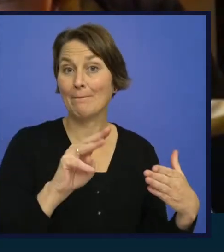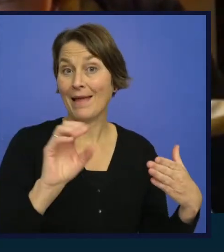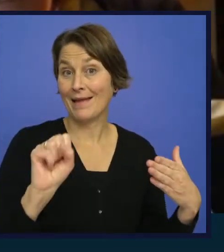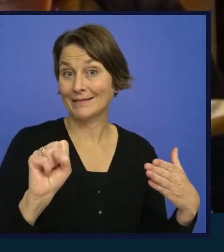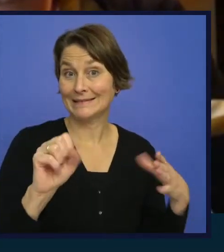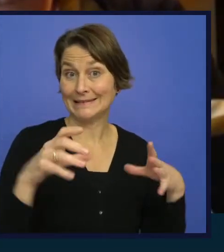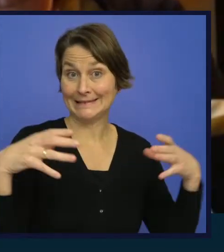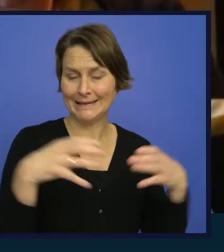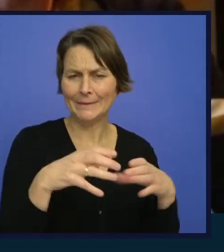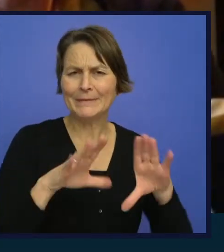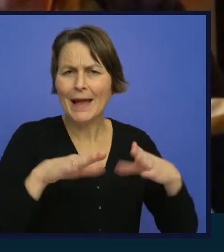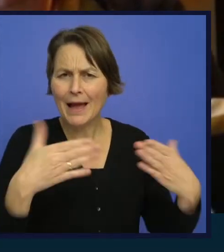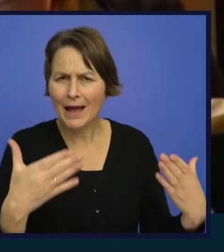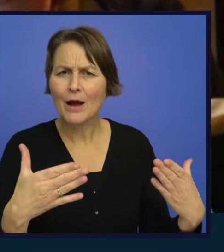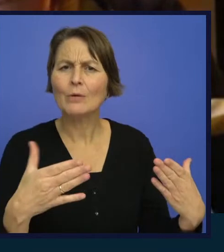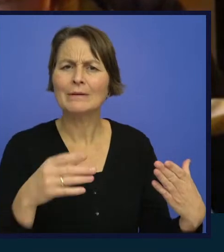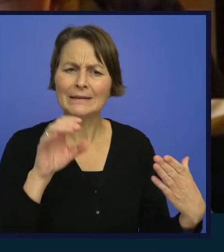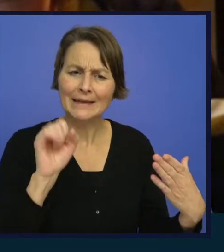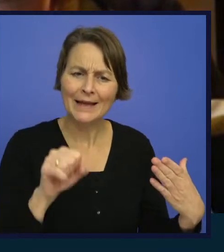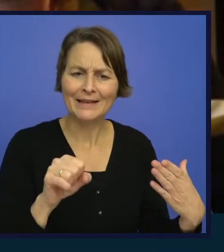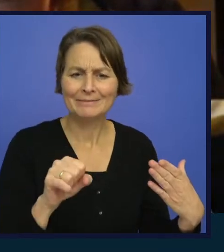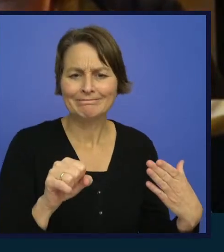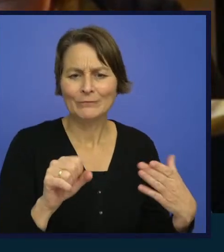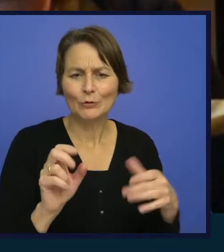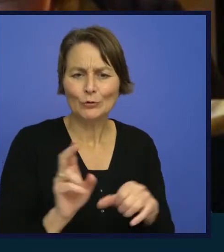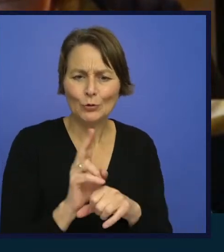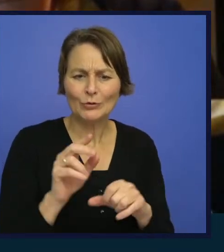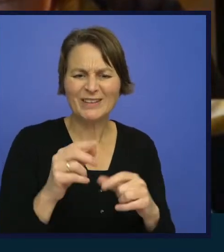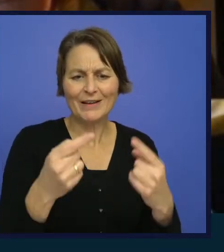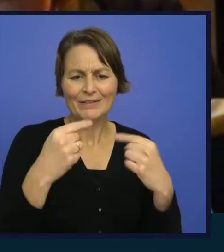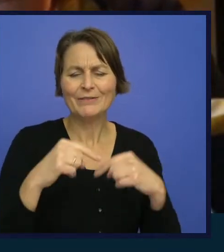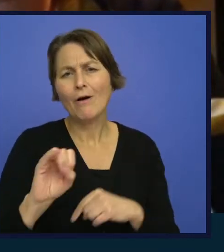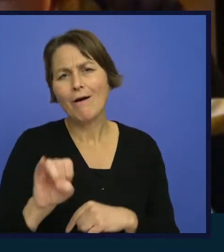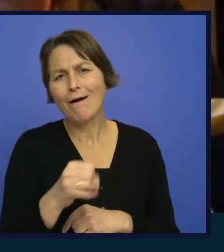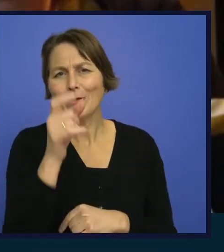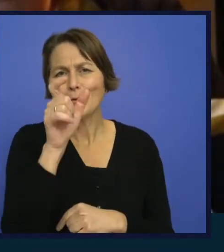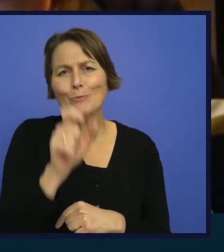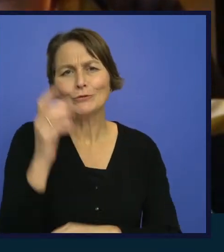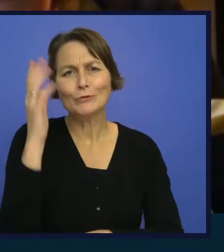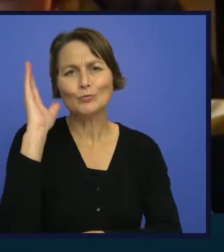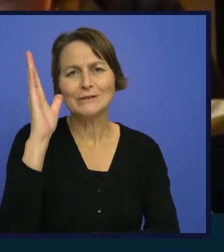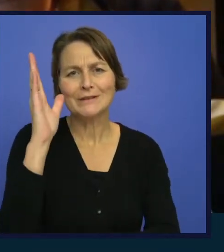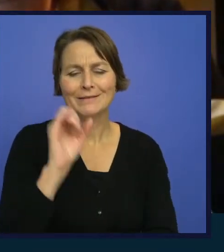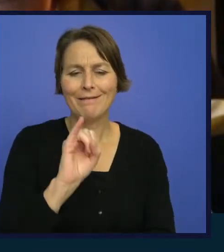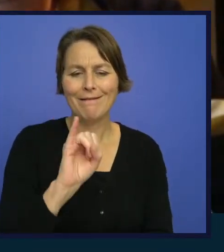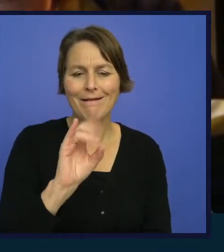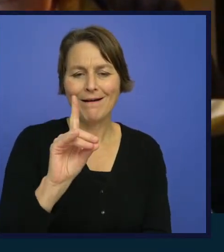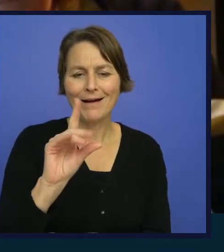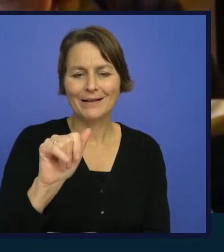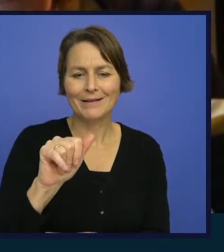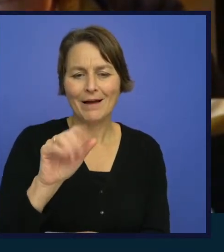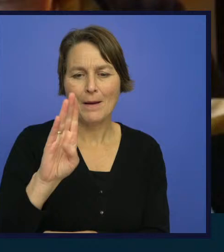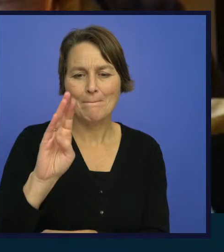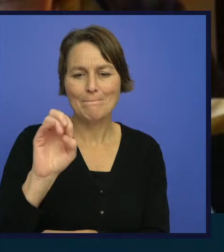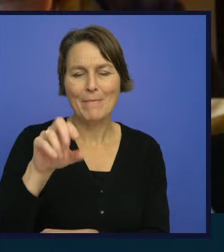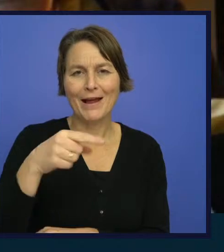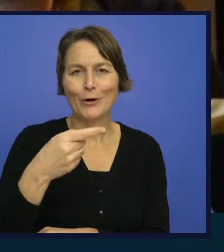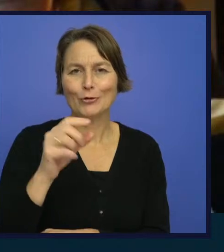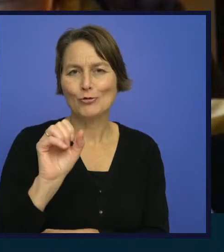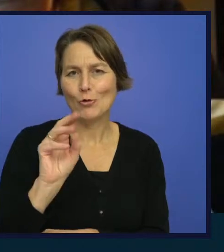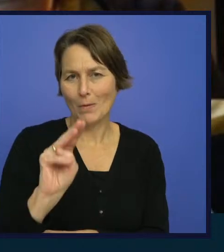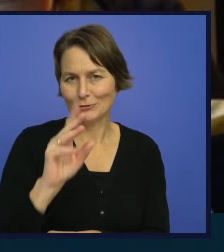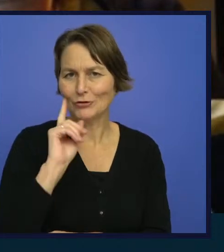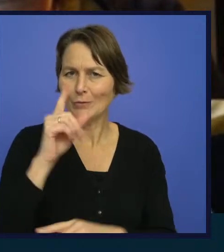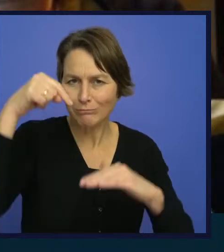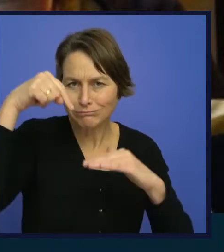So I'm very much looking forward to that as well. That's going to be a very interesting one. So as always, we